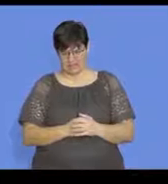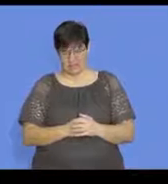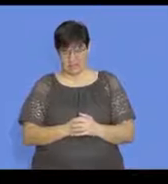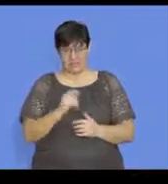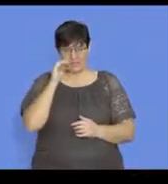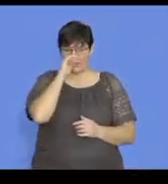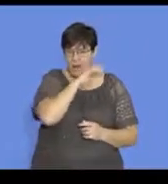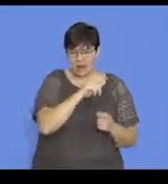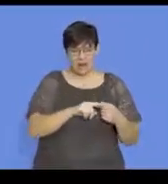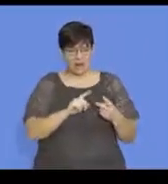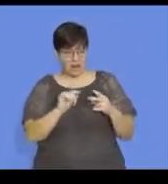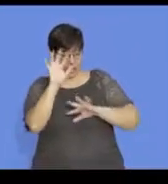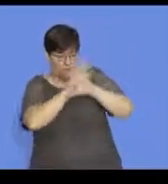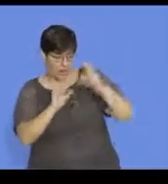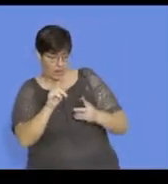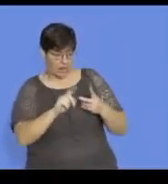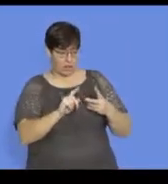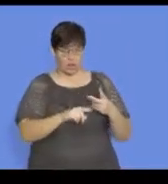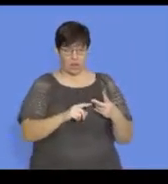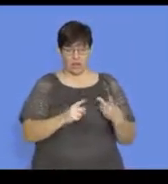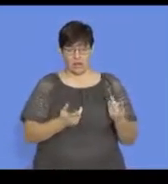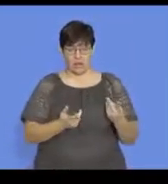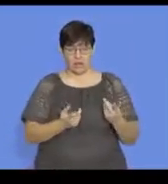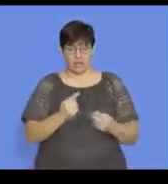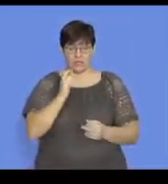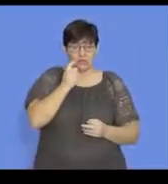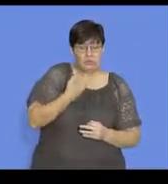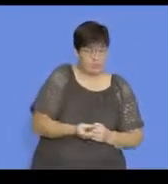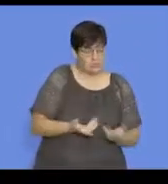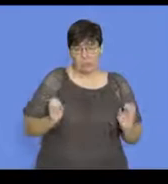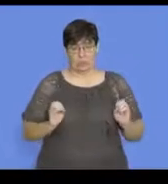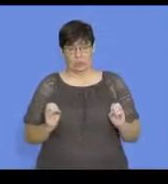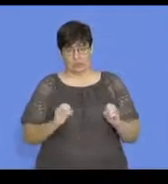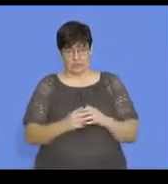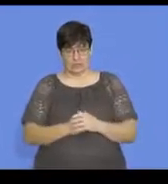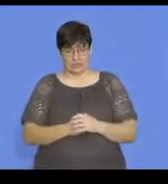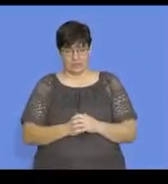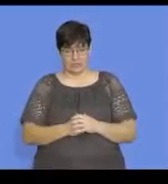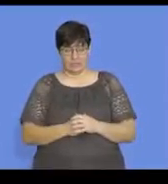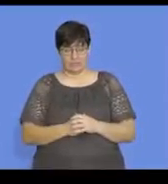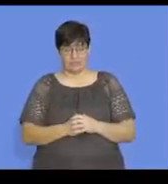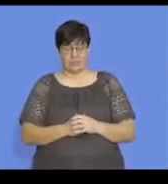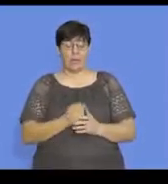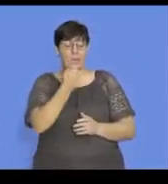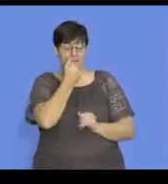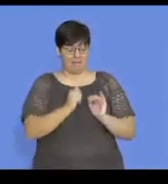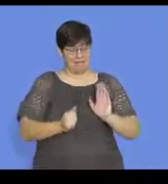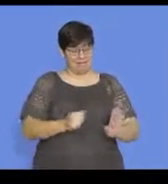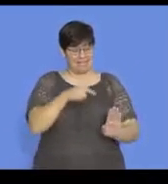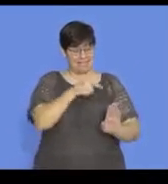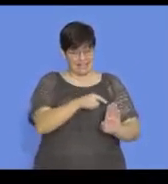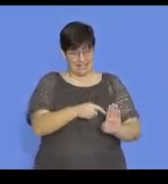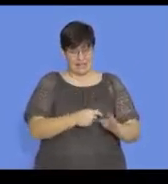But what do they have? And this is quite important. So guys, the male anthers, look at these. They